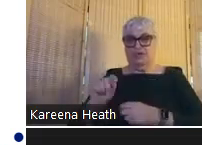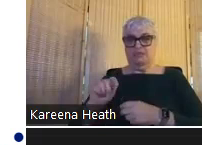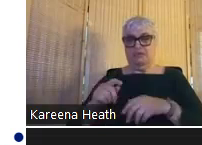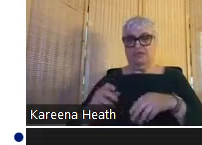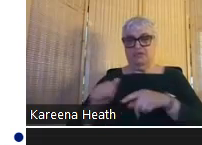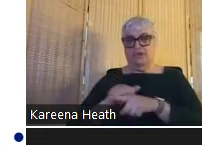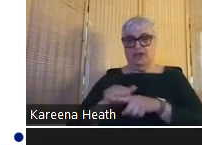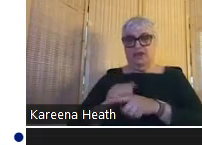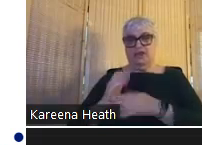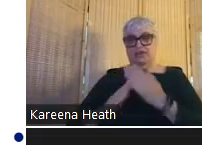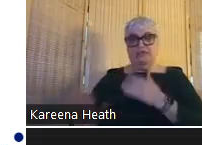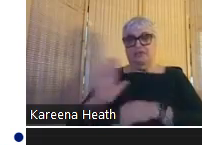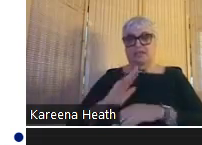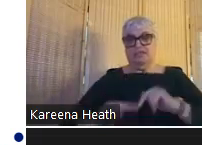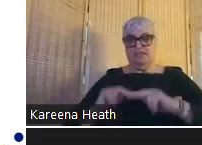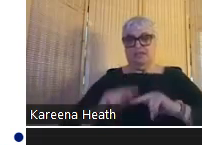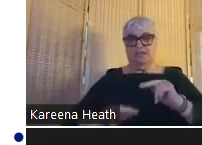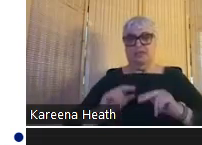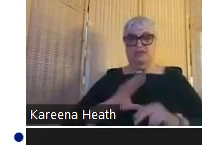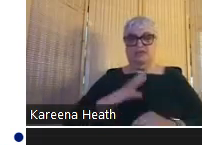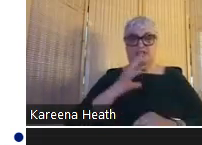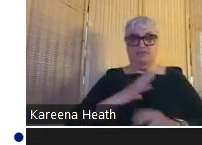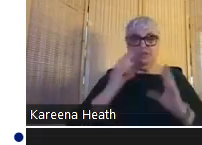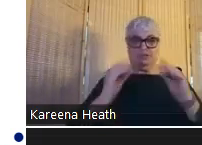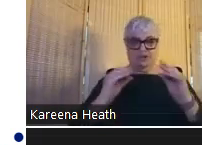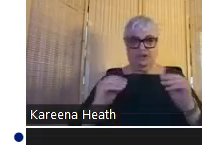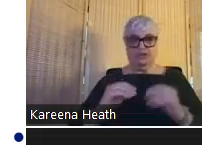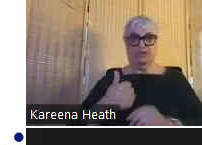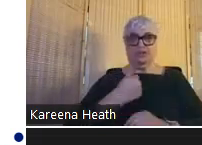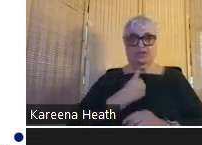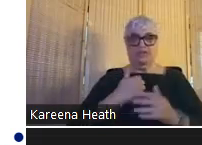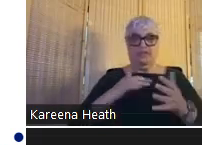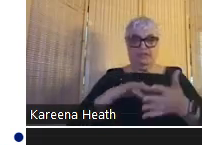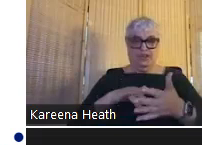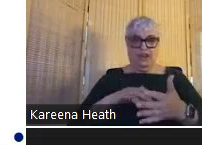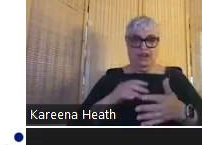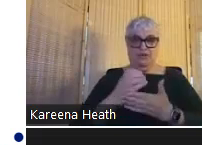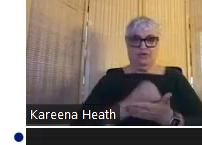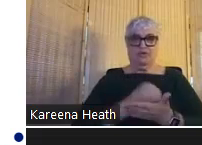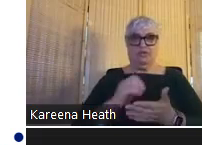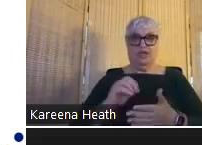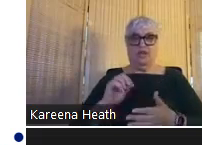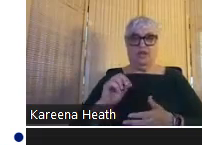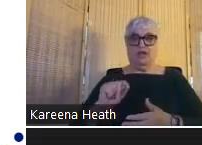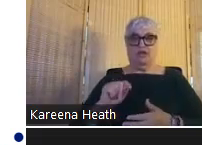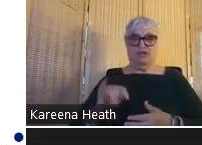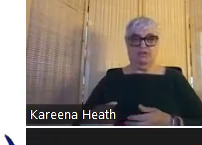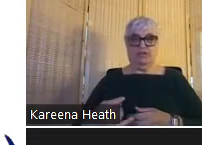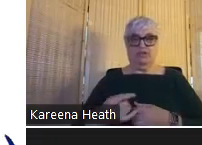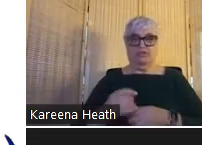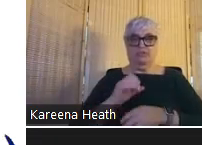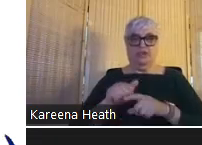some of their facilities. So options include formal instruction, self-study courses, and on-the-job training. Next slide,